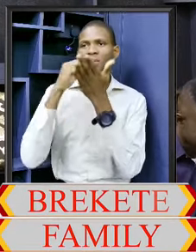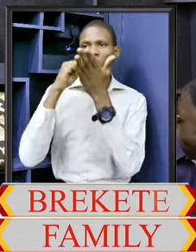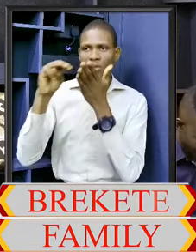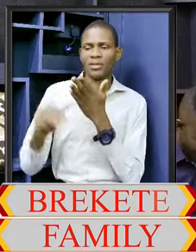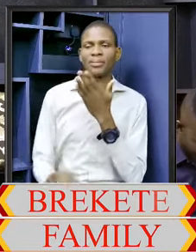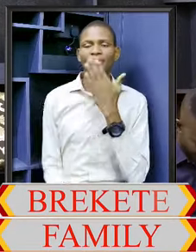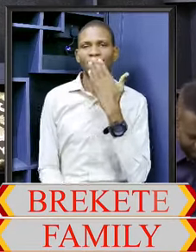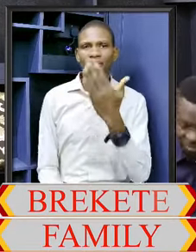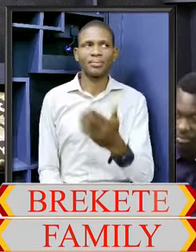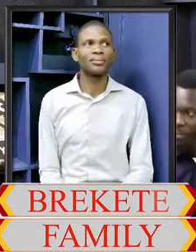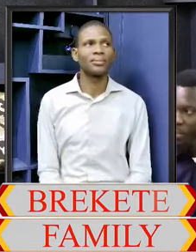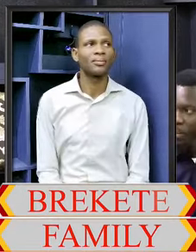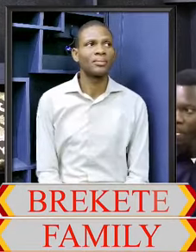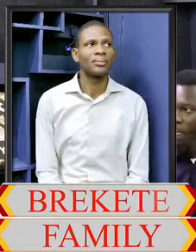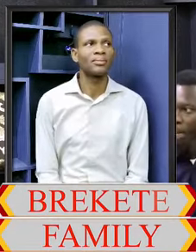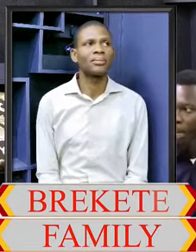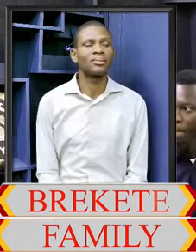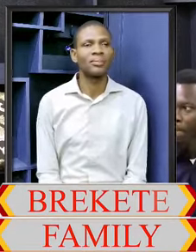Thank you, sir.